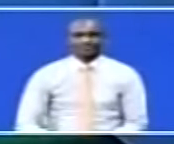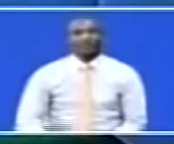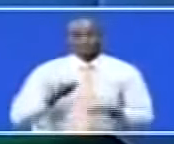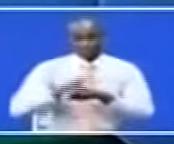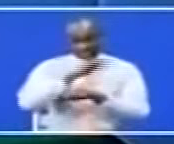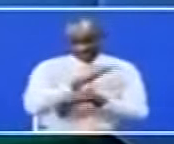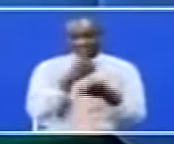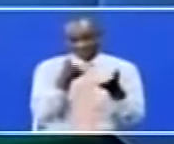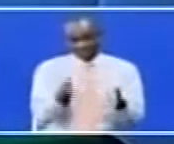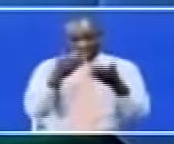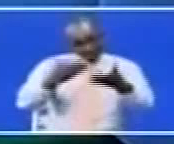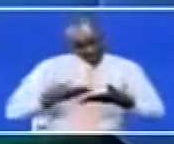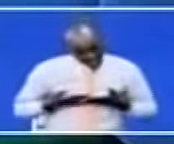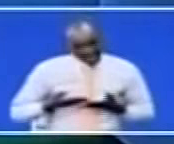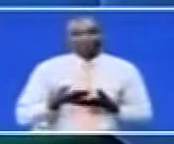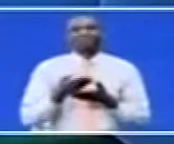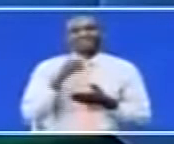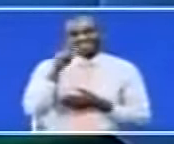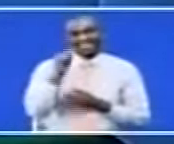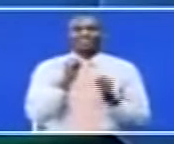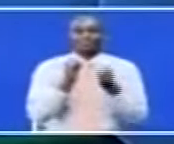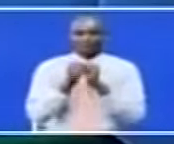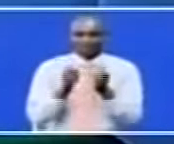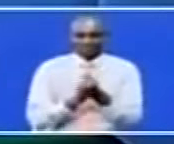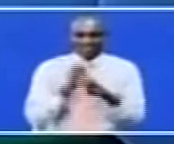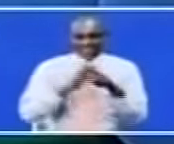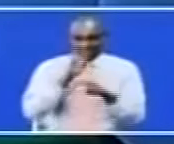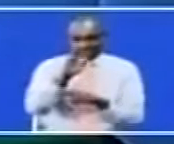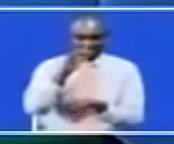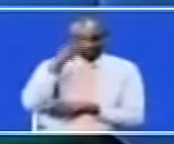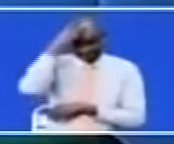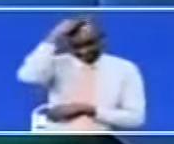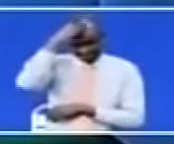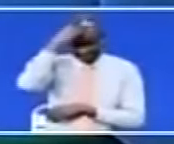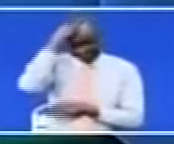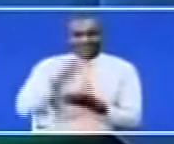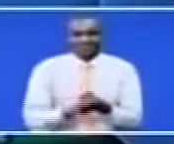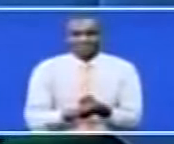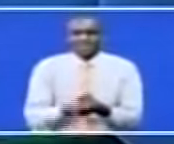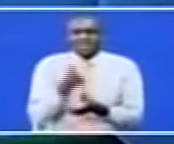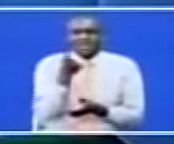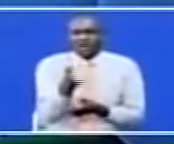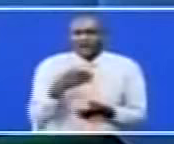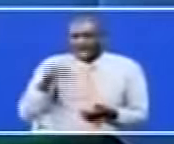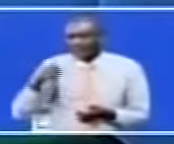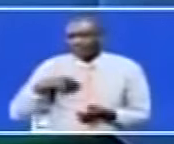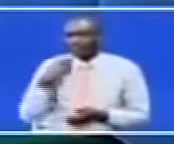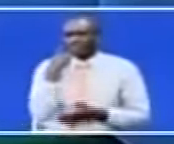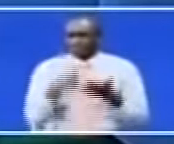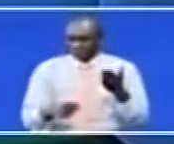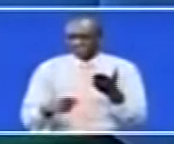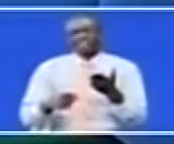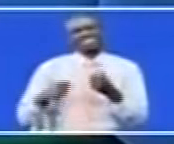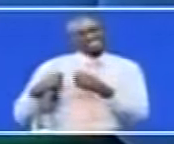A good evening it is, and welcome to today's edition of KTN Sports. My name is Moses Wahisi. After what others have termed was a